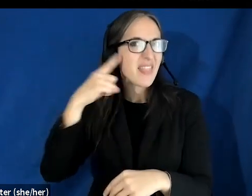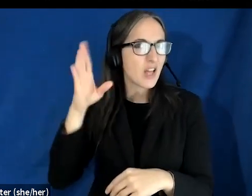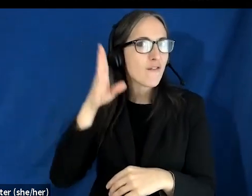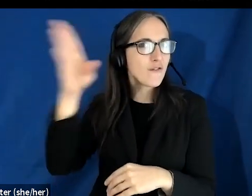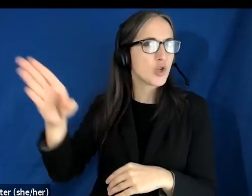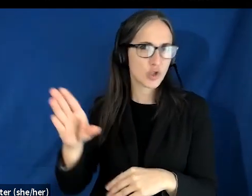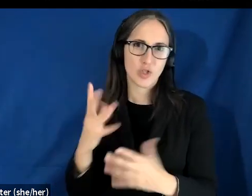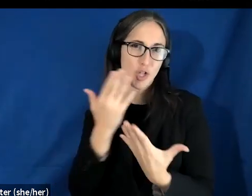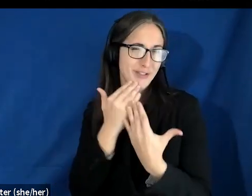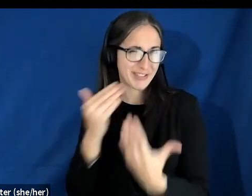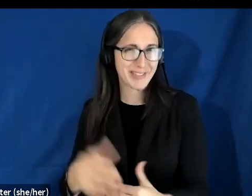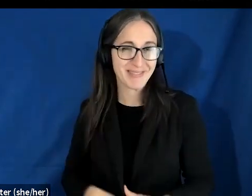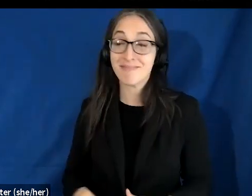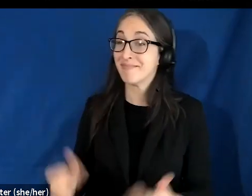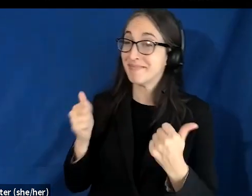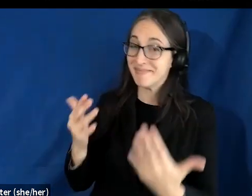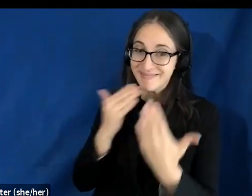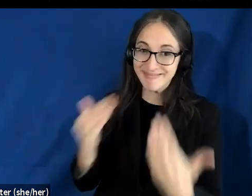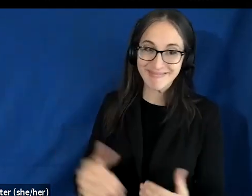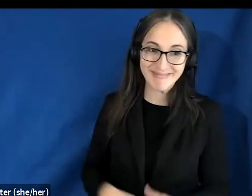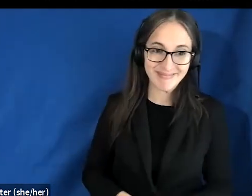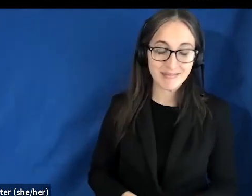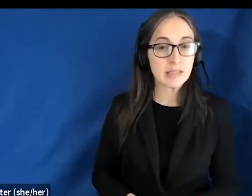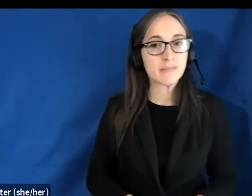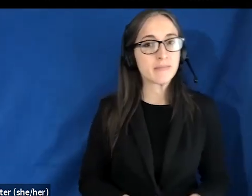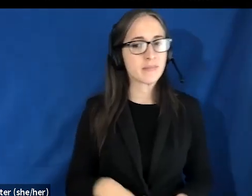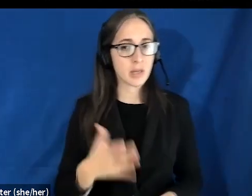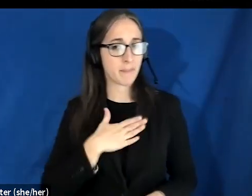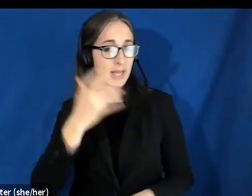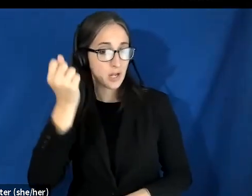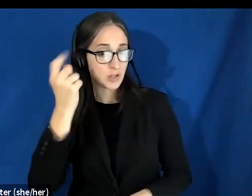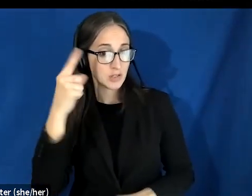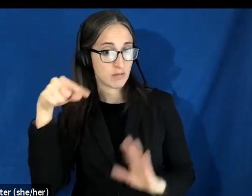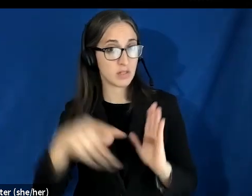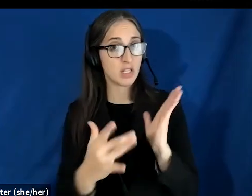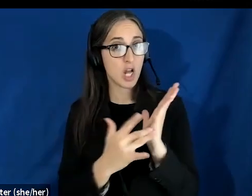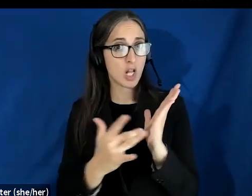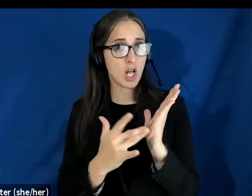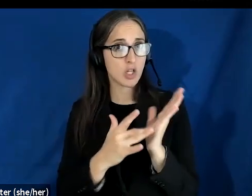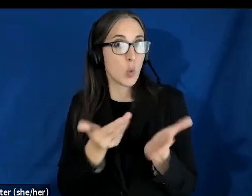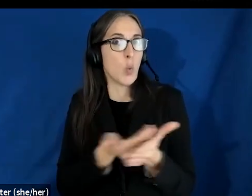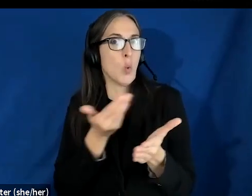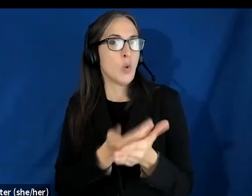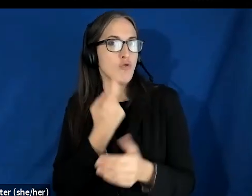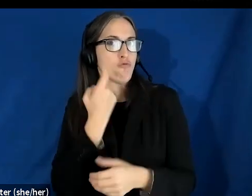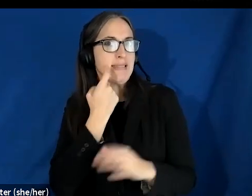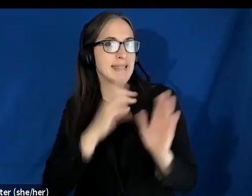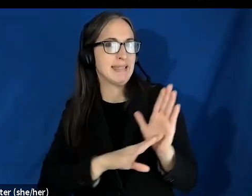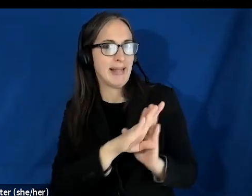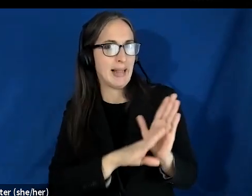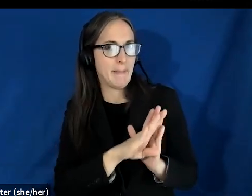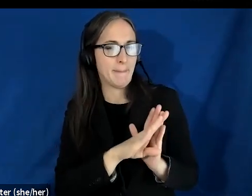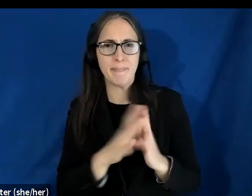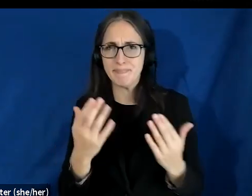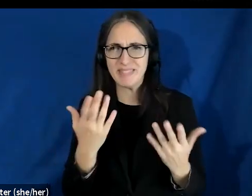you. Next question here for you is, as I understand, this technology is very recent. Do you have a general idea of how